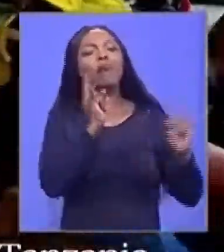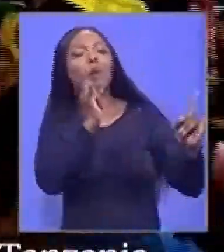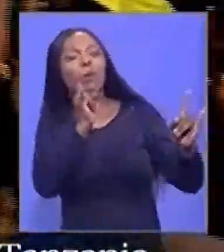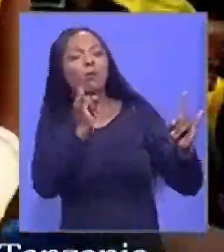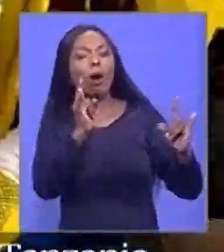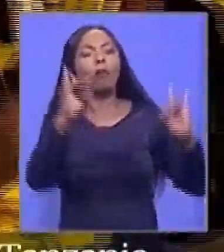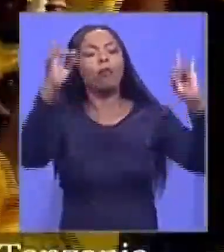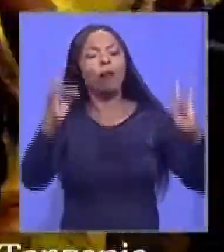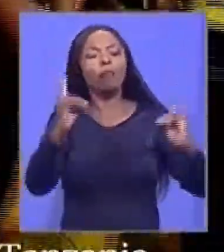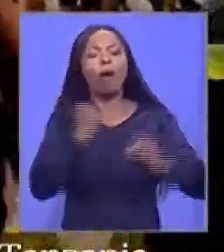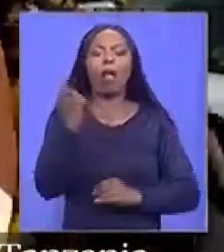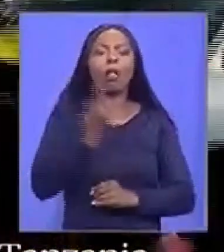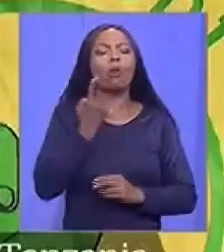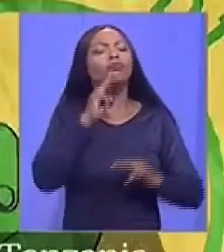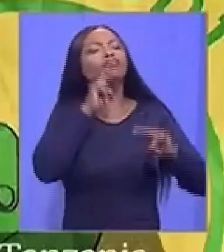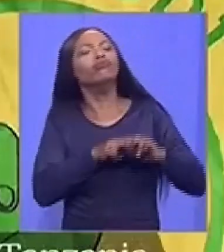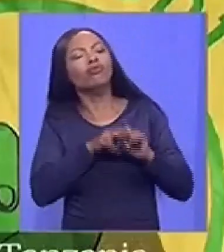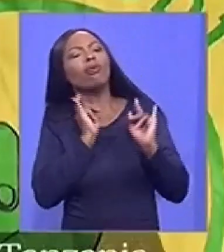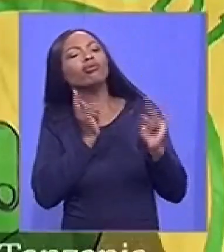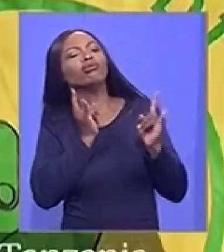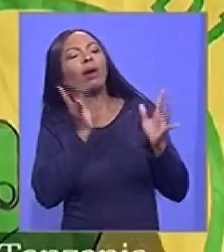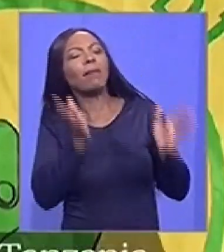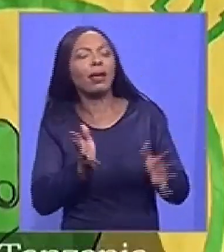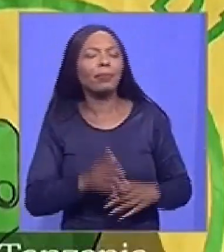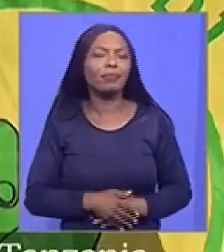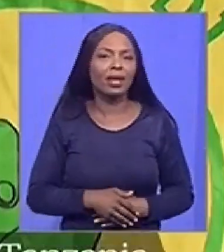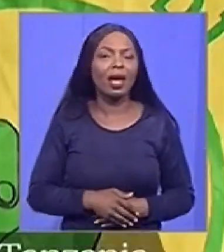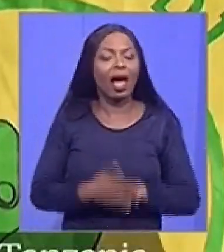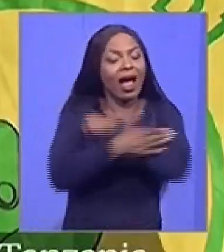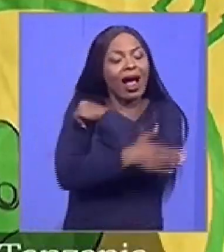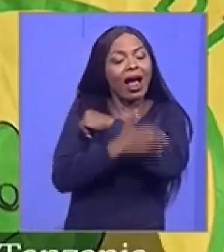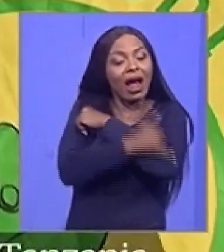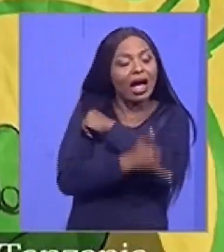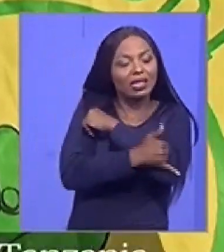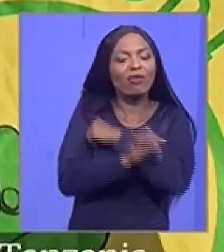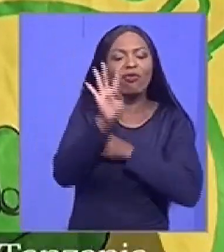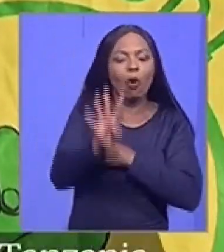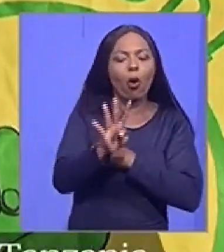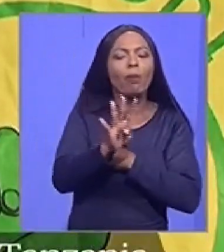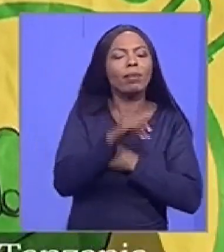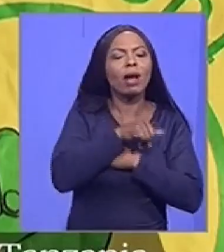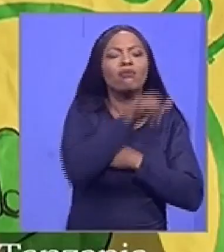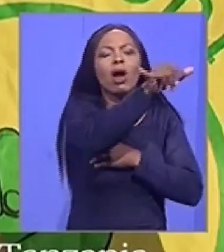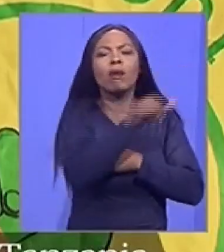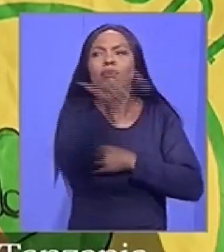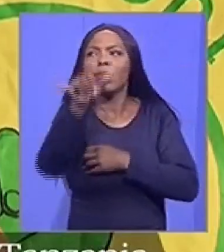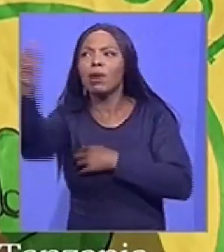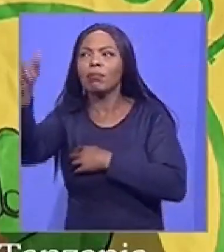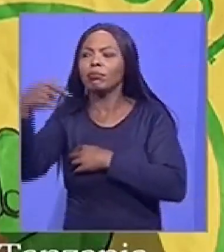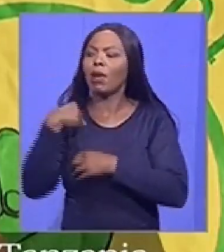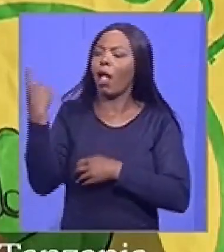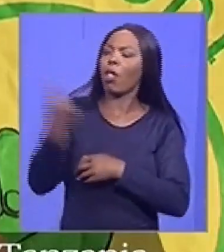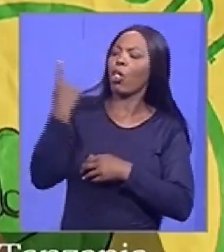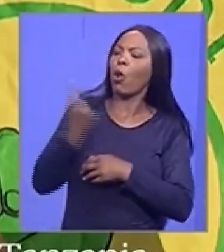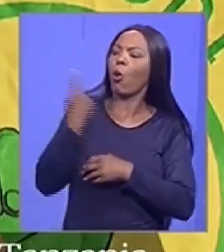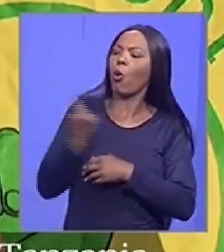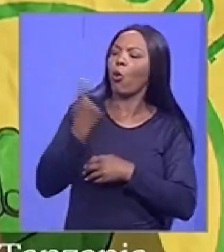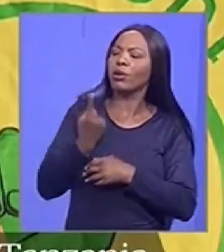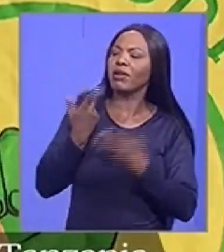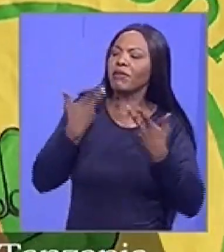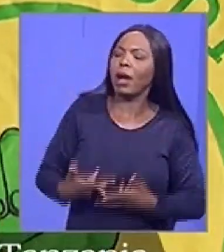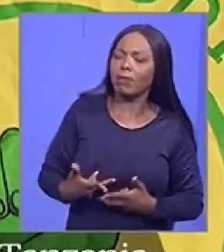to, I think it's 4 countries that I went where I found myself alone. So yeah, it's